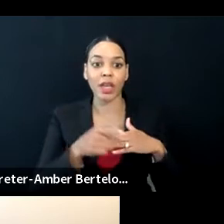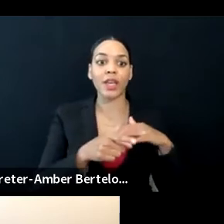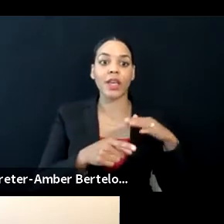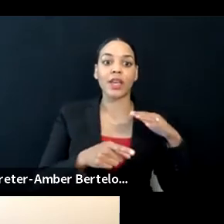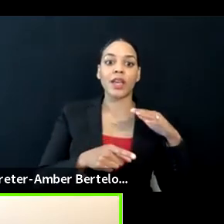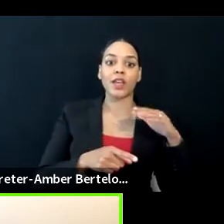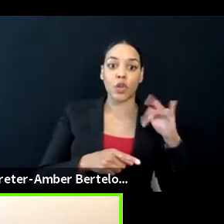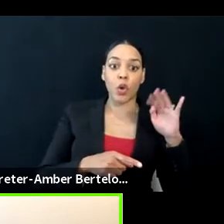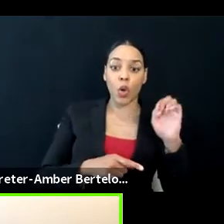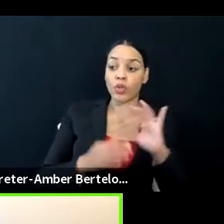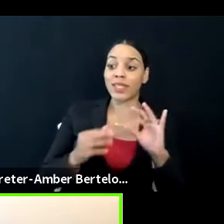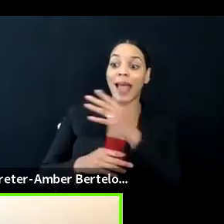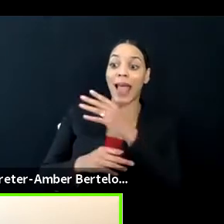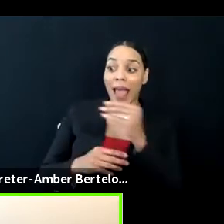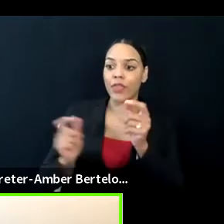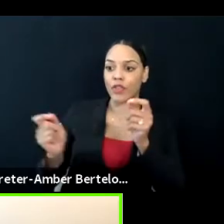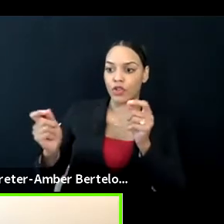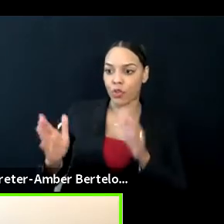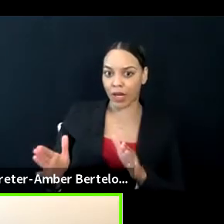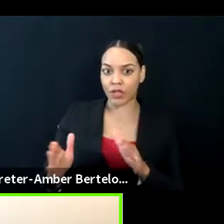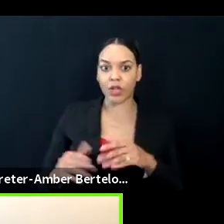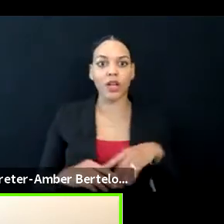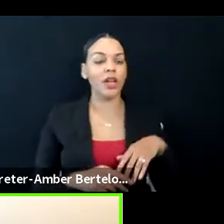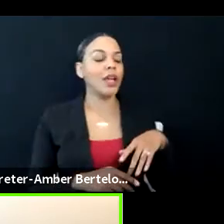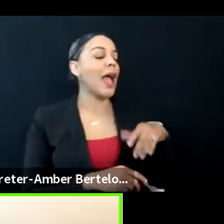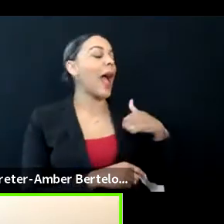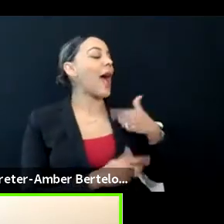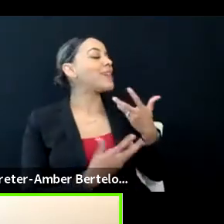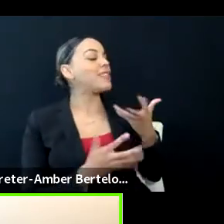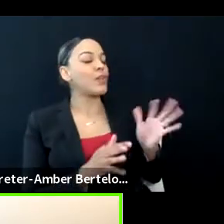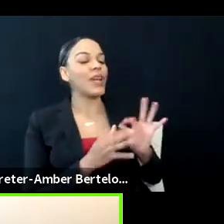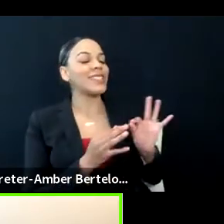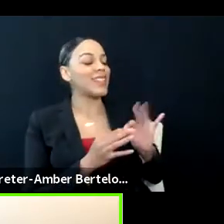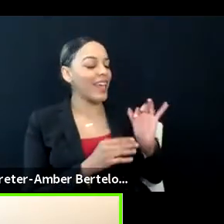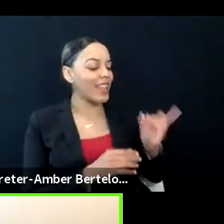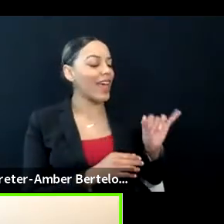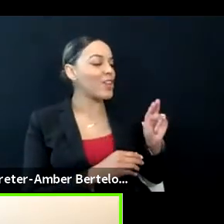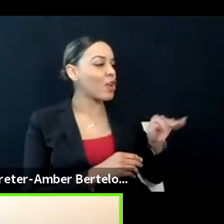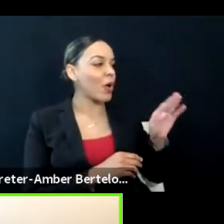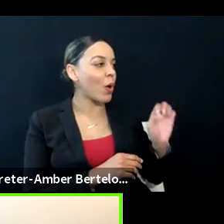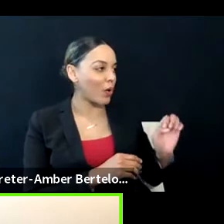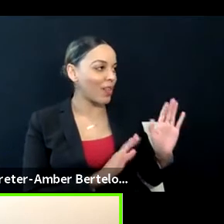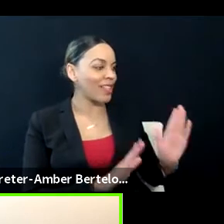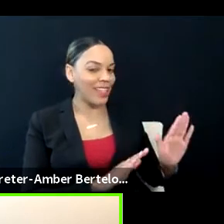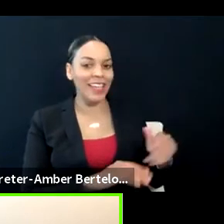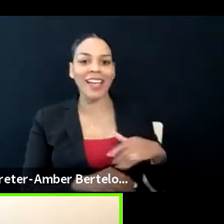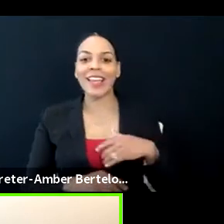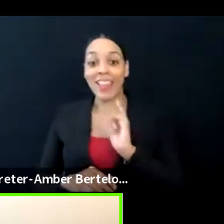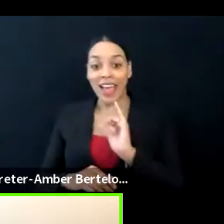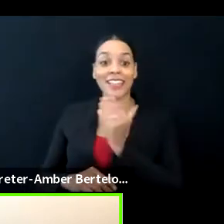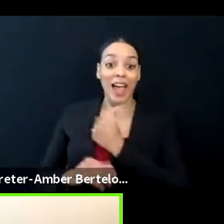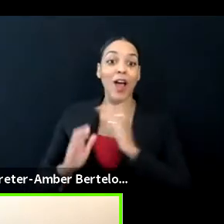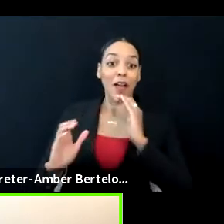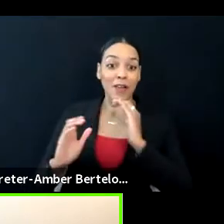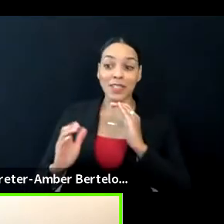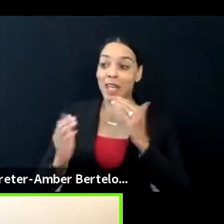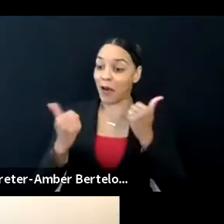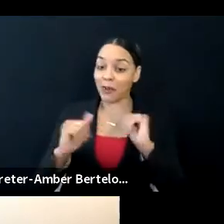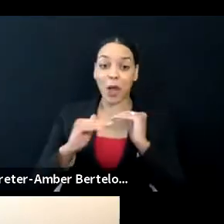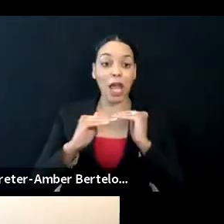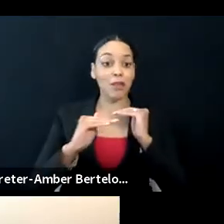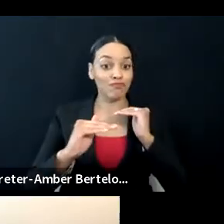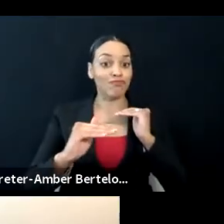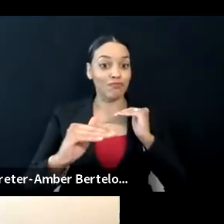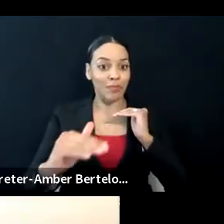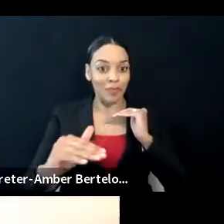so I was not going to say it, Nicole. This is what our conversations be like. Because I was trying to keep it on the level. Oh,